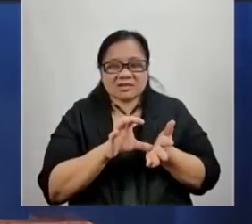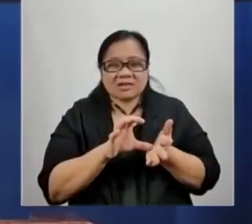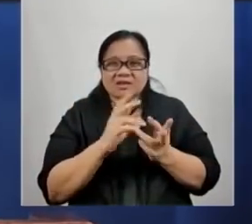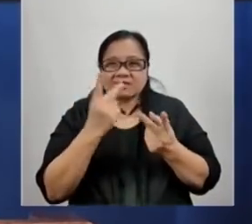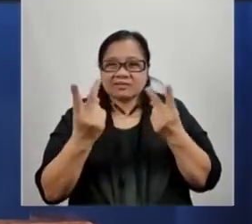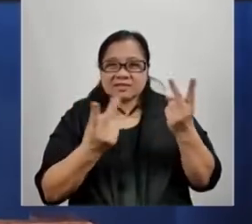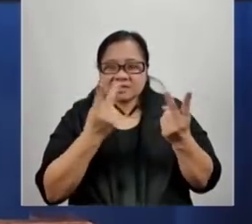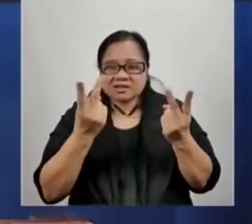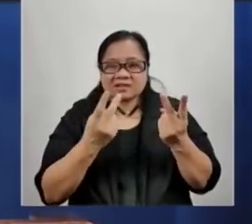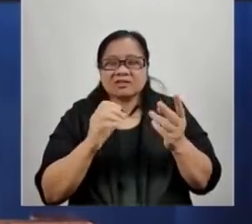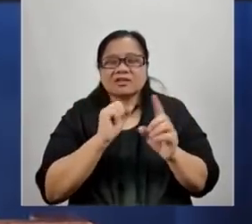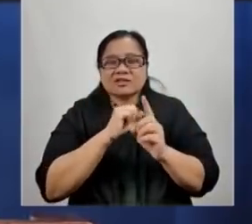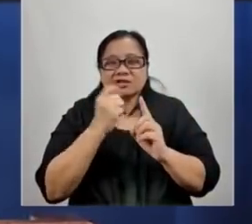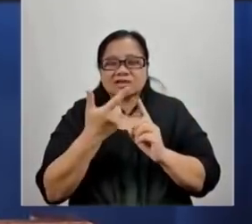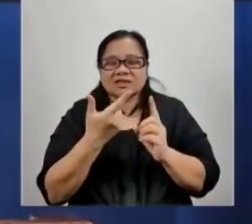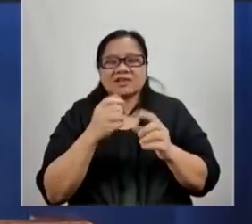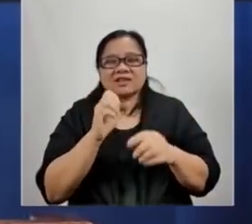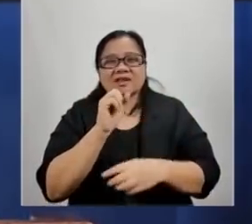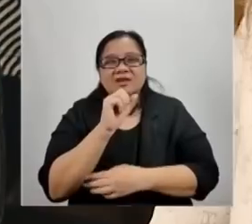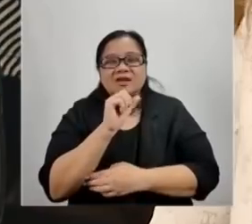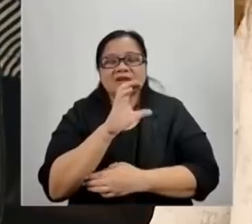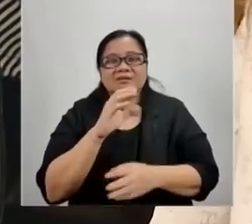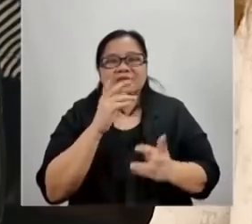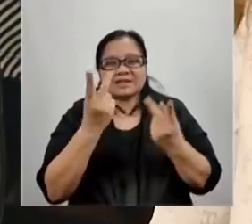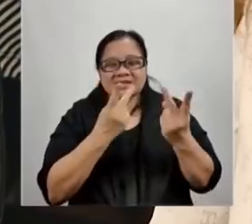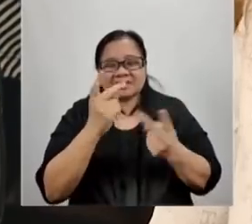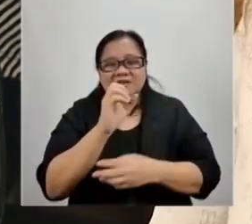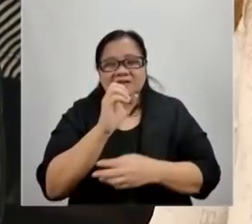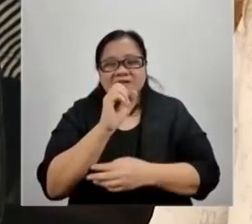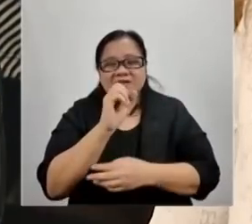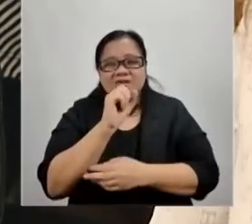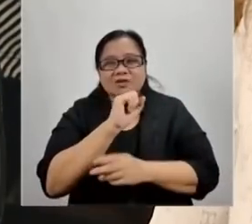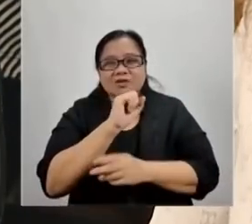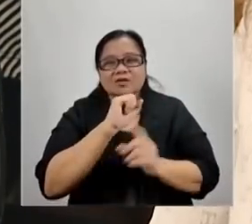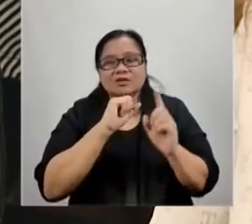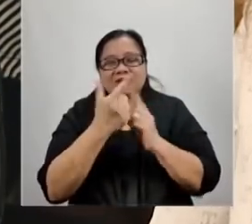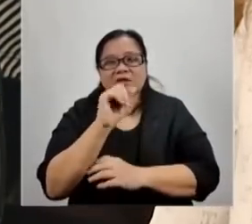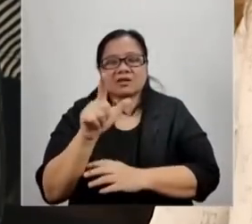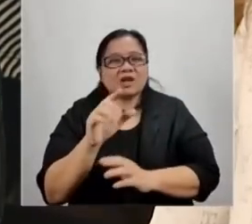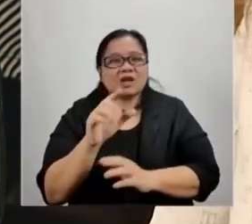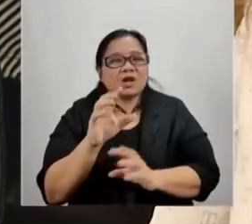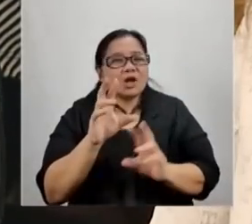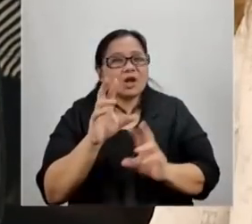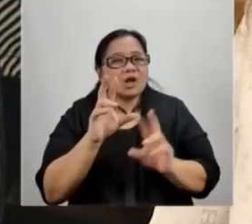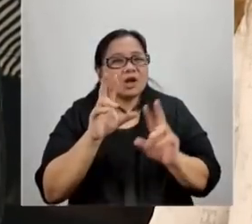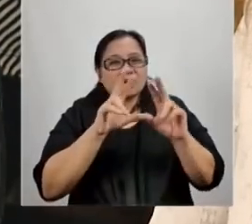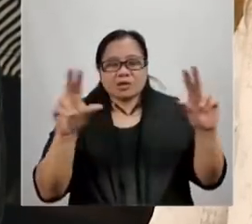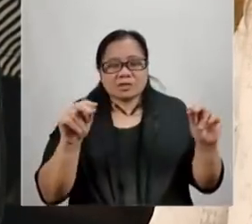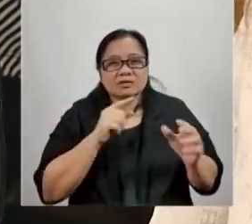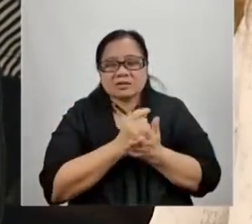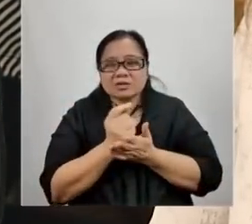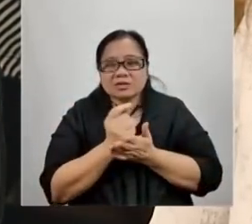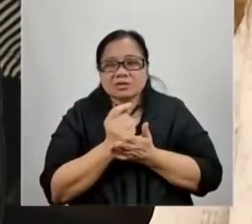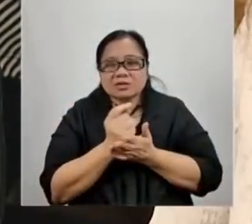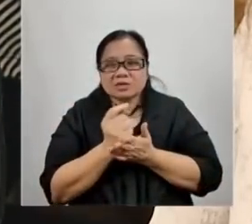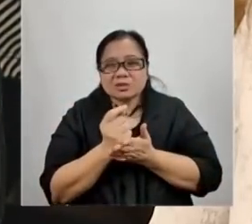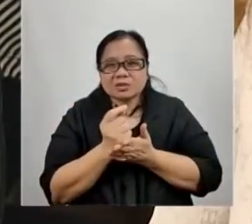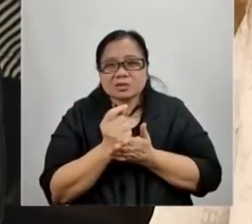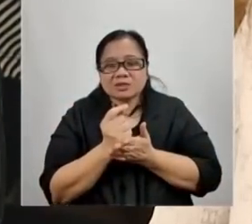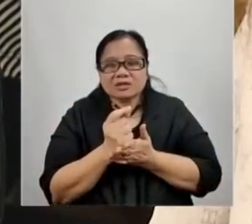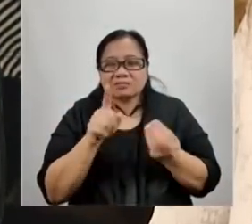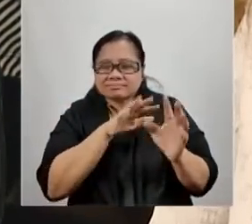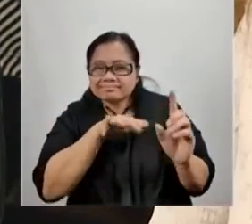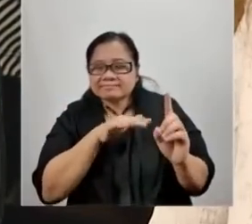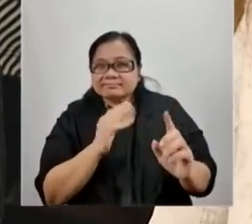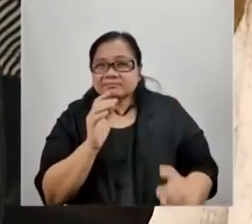call. So there is no truth to observations that the former congressman may be